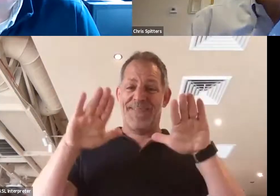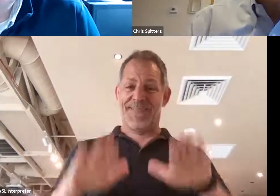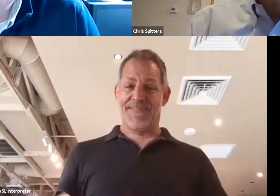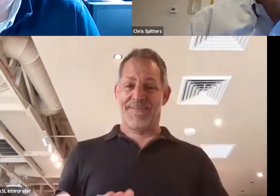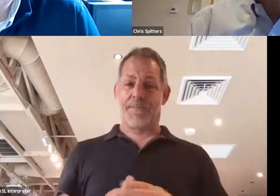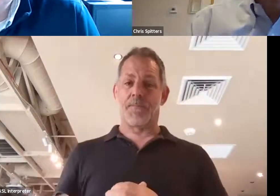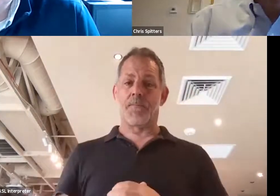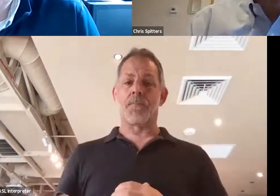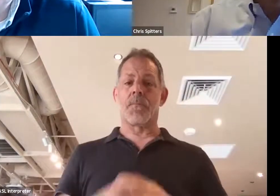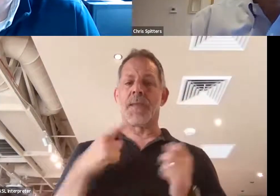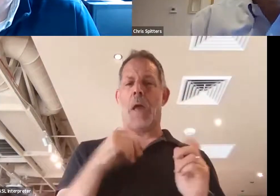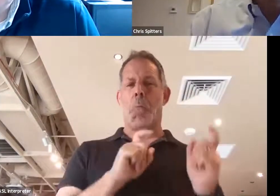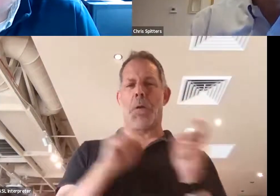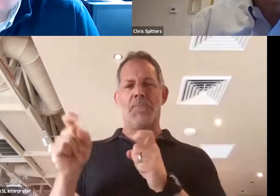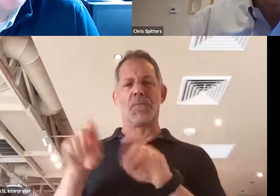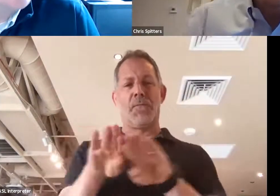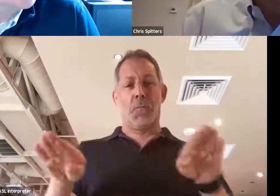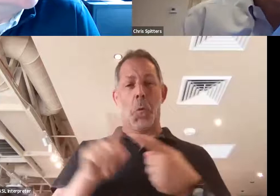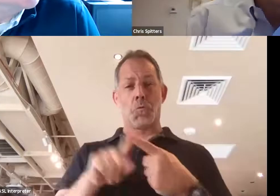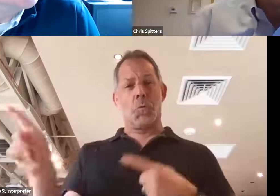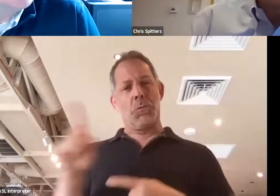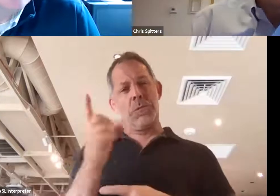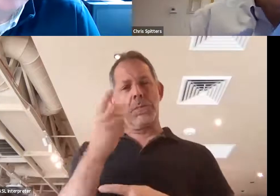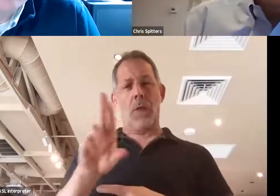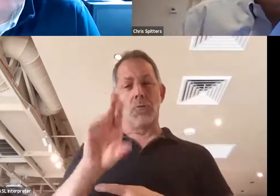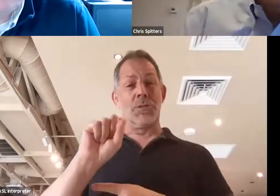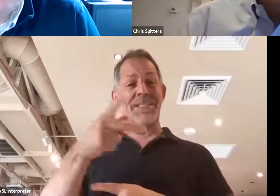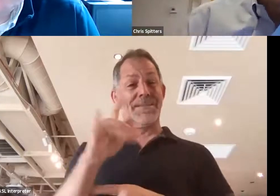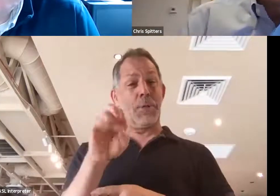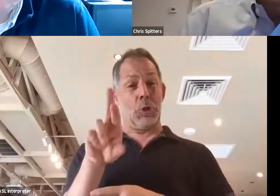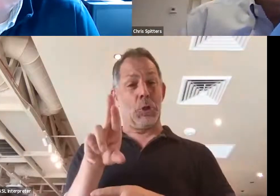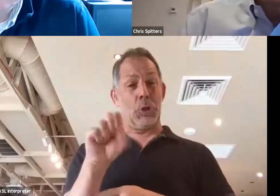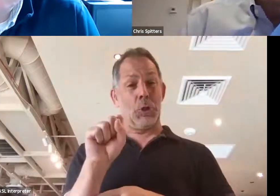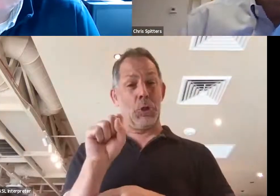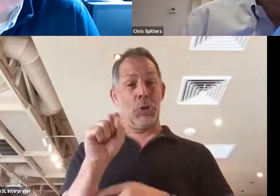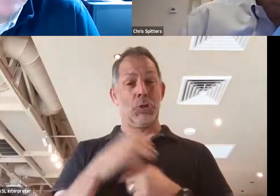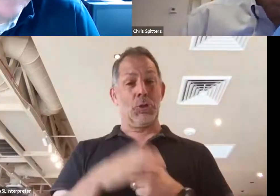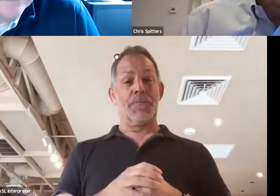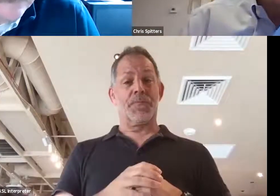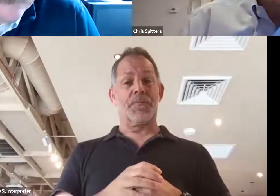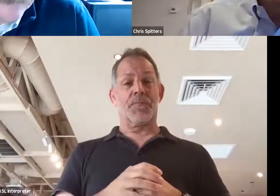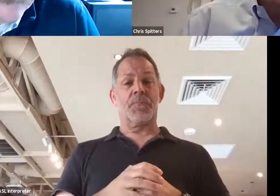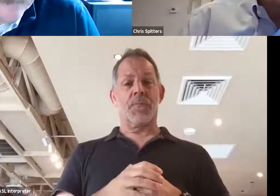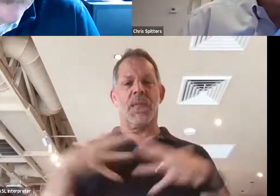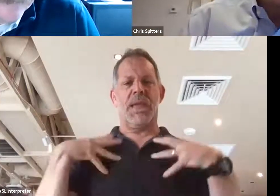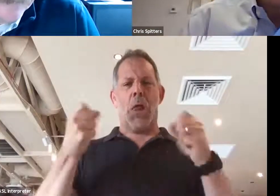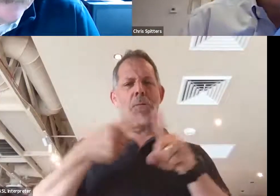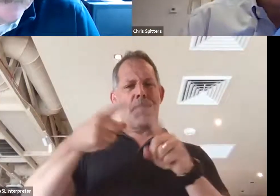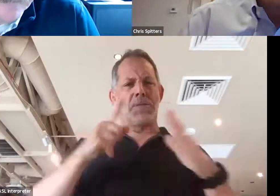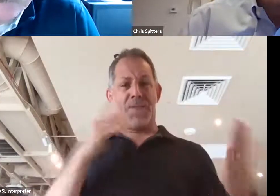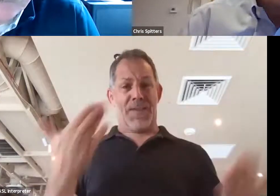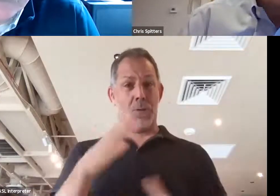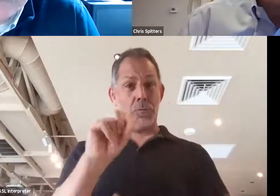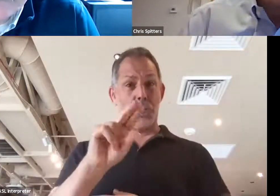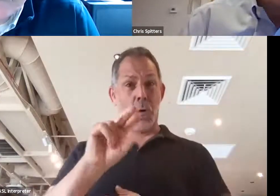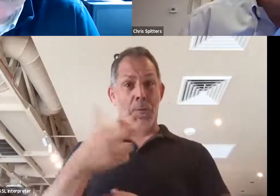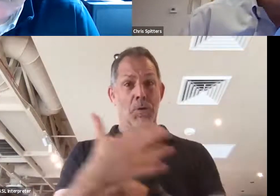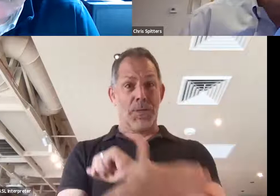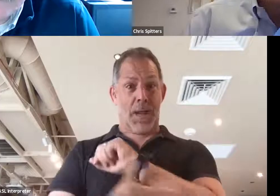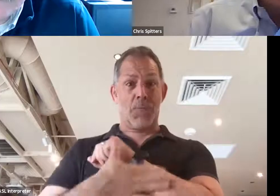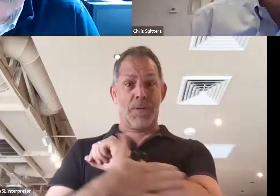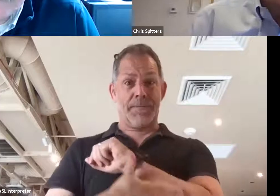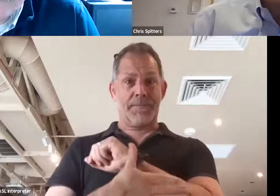Okay, thank you, Executive Summers, and good morning, everyone. And I think Executive